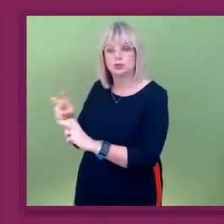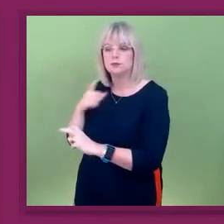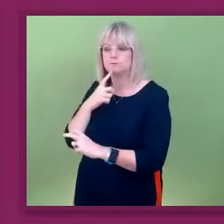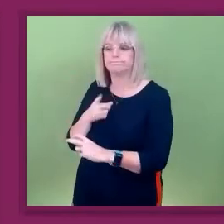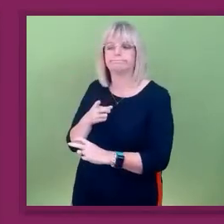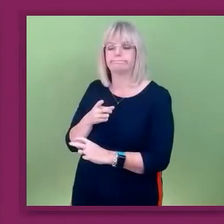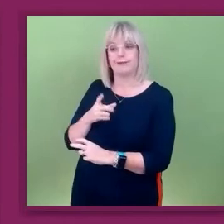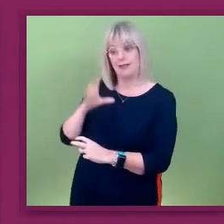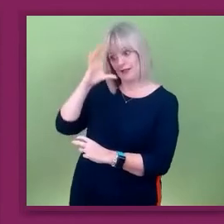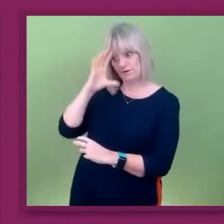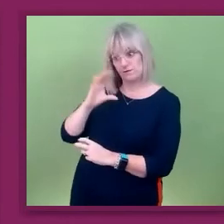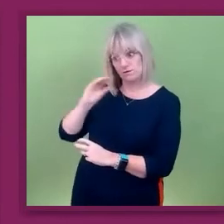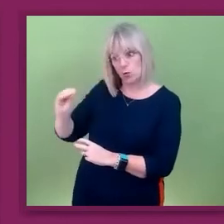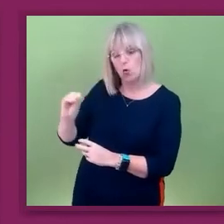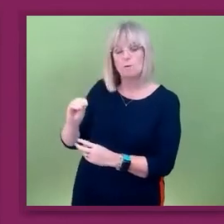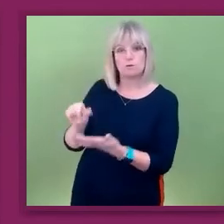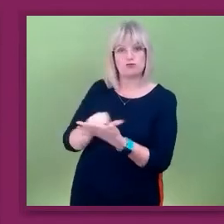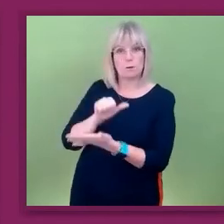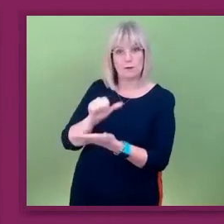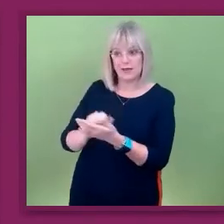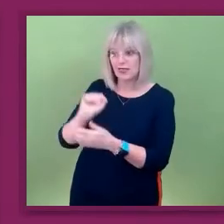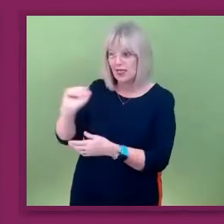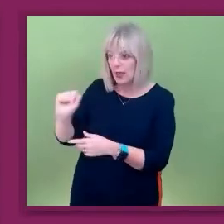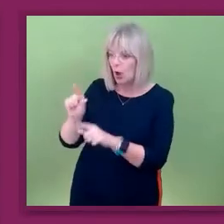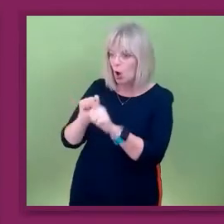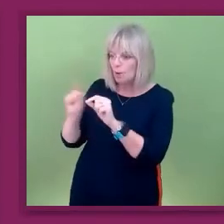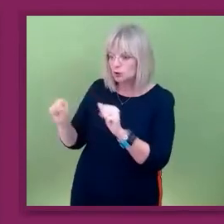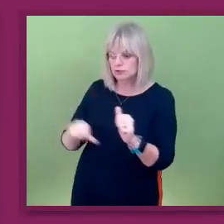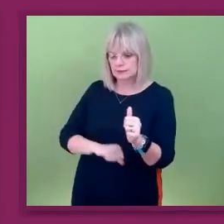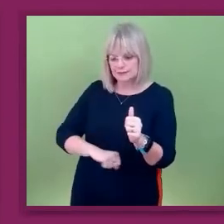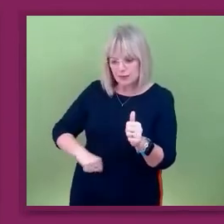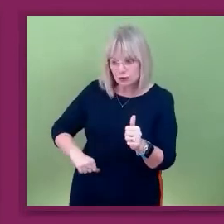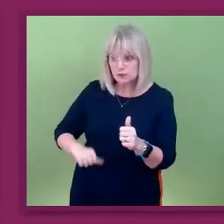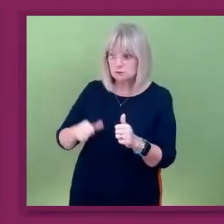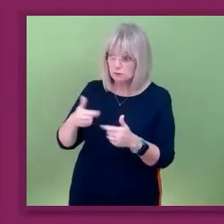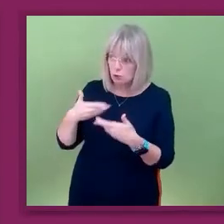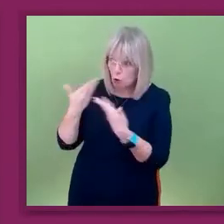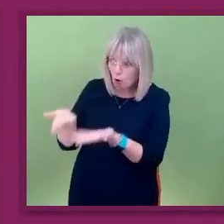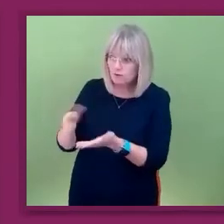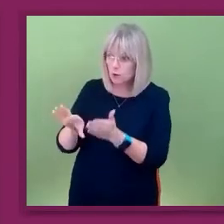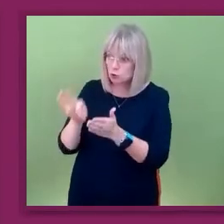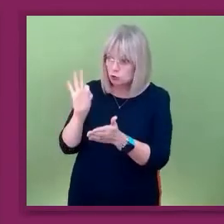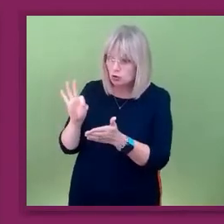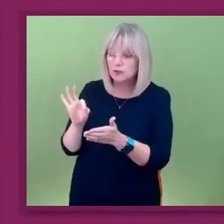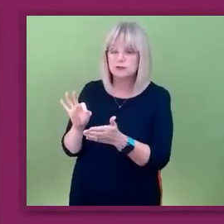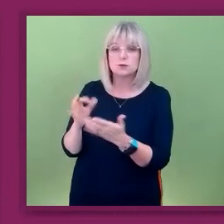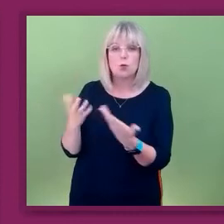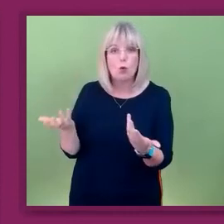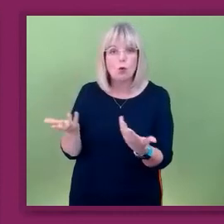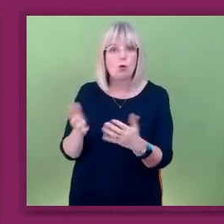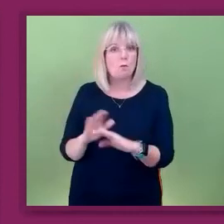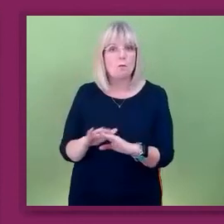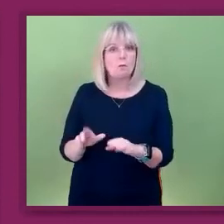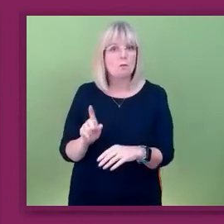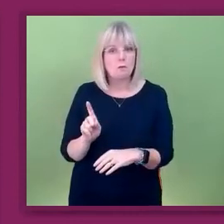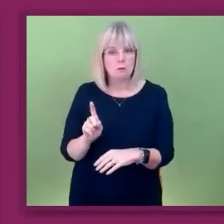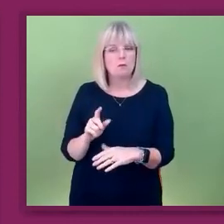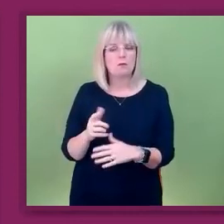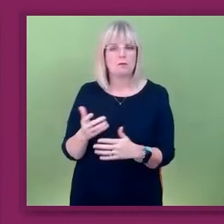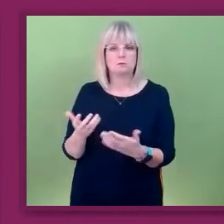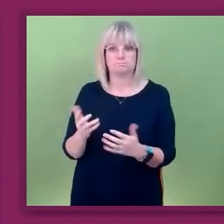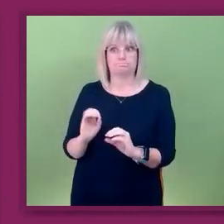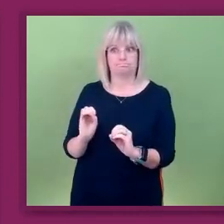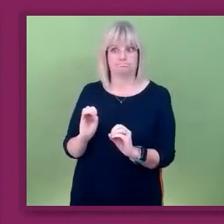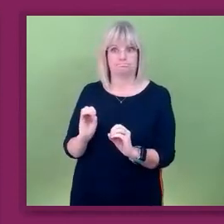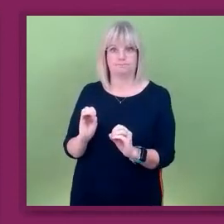their options when it comes to C-section and given the choice if they want to have a C-section based on the risks. For